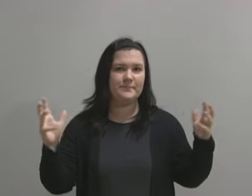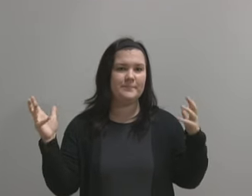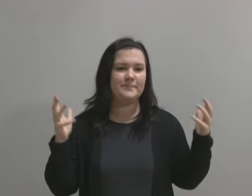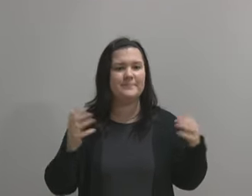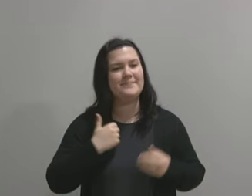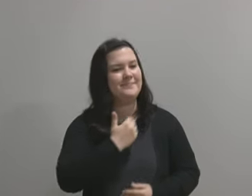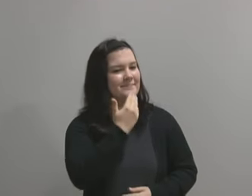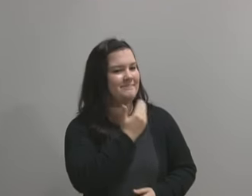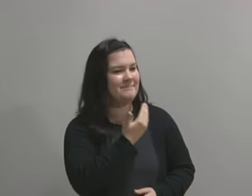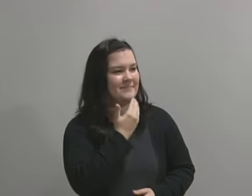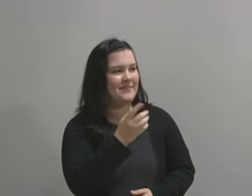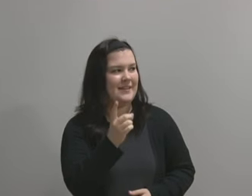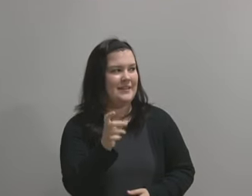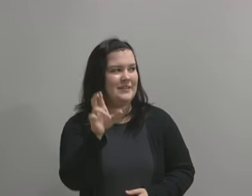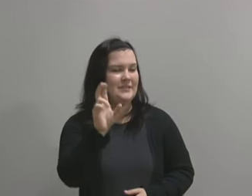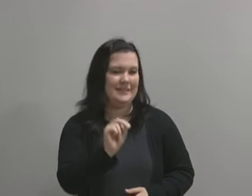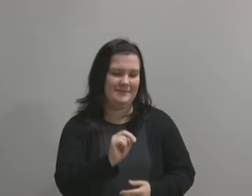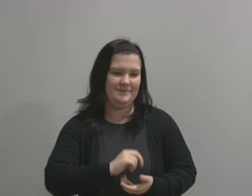Thank you, Dean Perko.